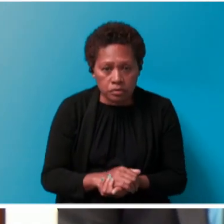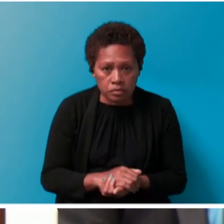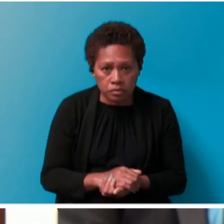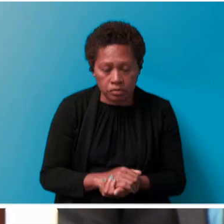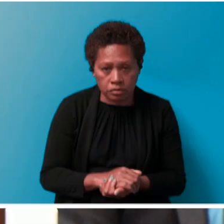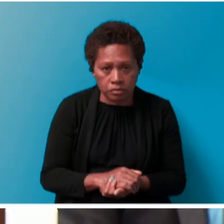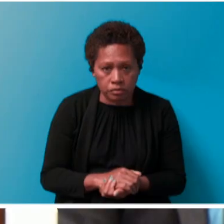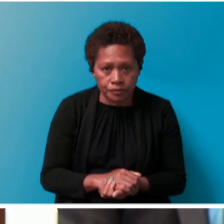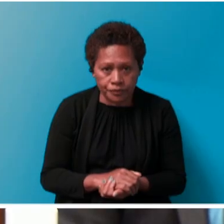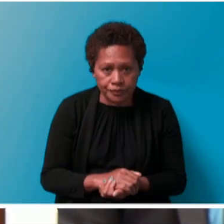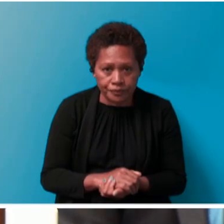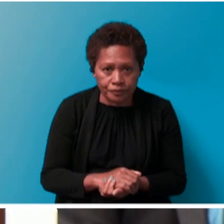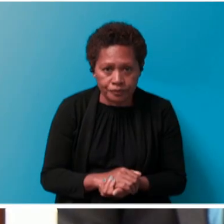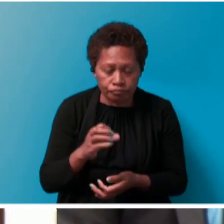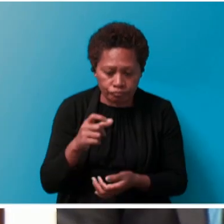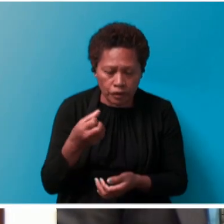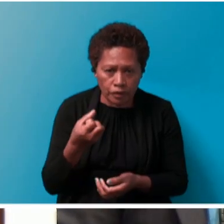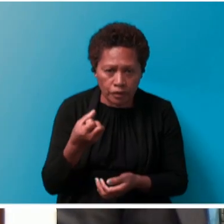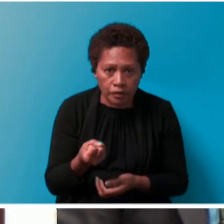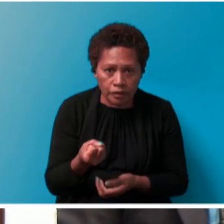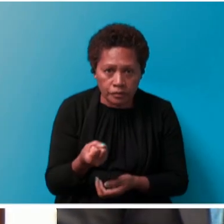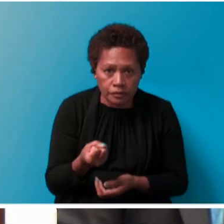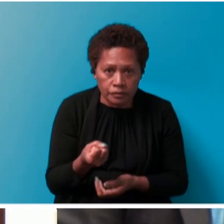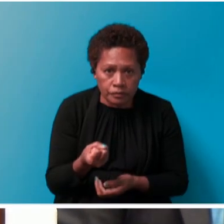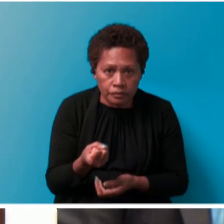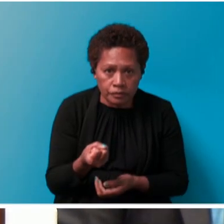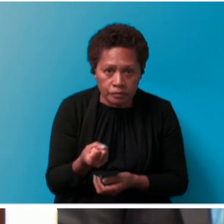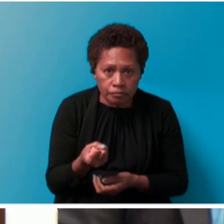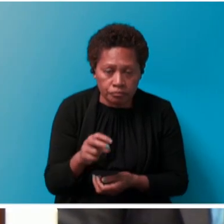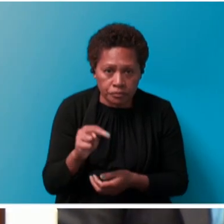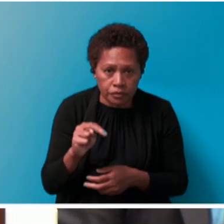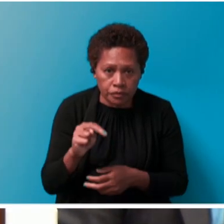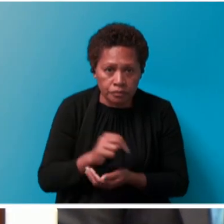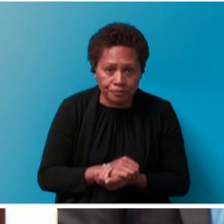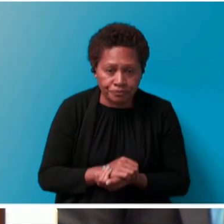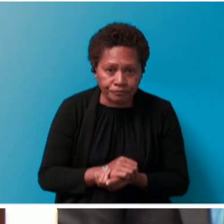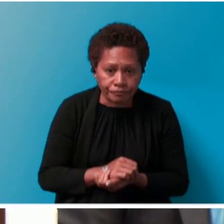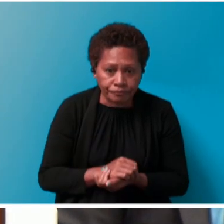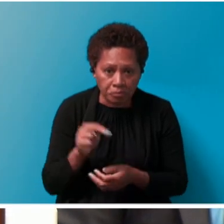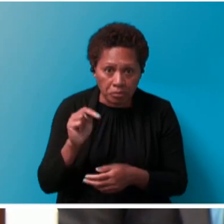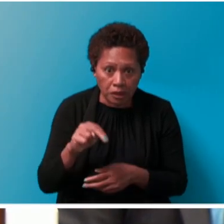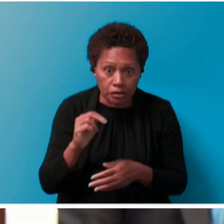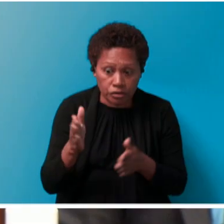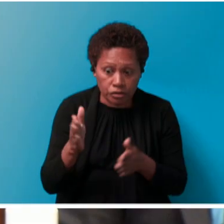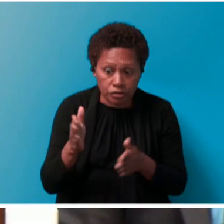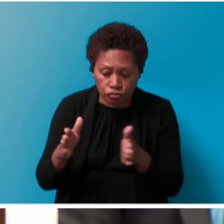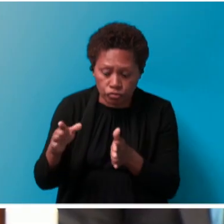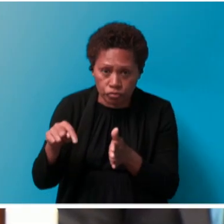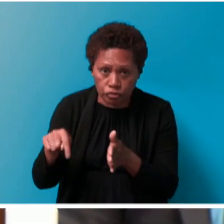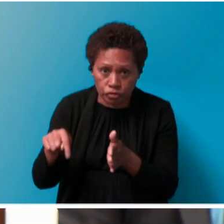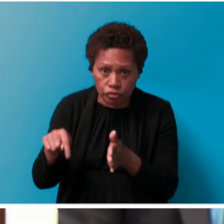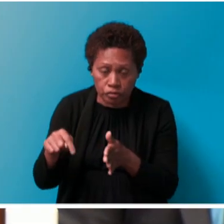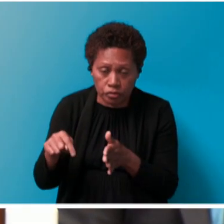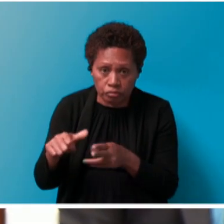strategies, which will be presented to Cabinet for endorsement. The relocation plan aims to prioritize access to